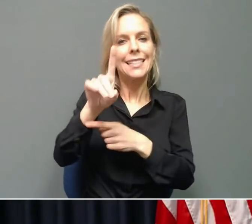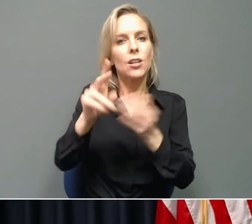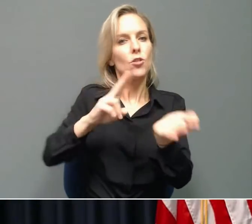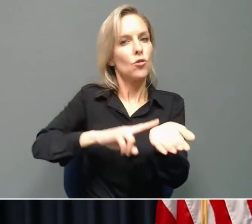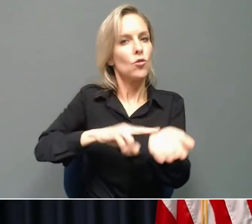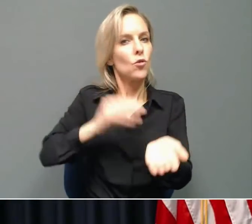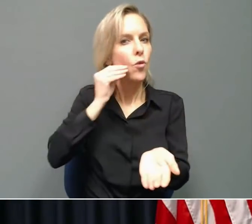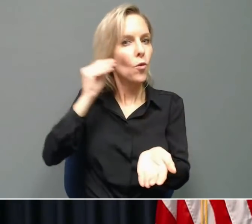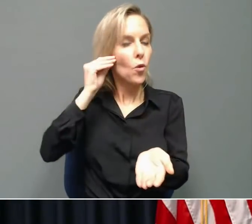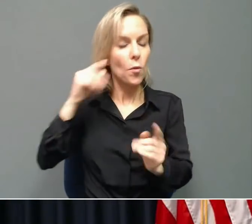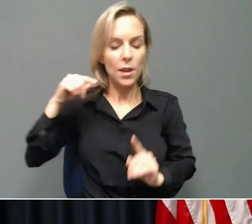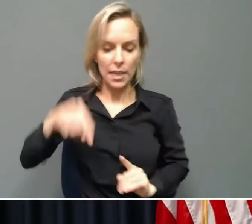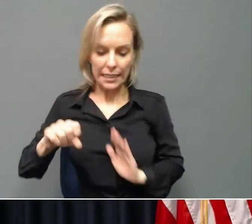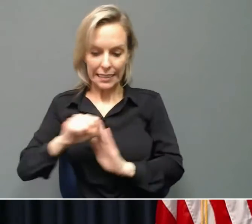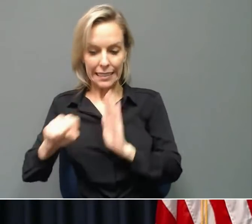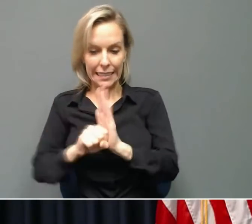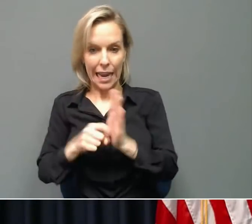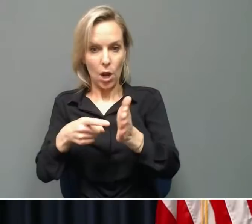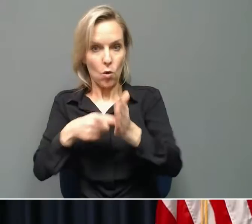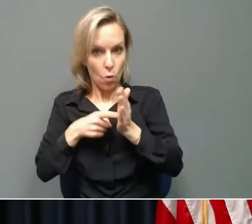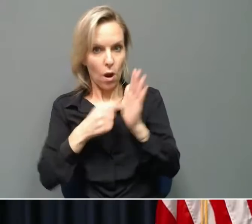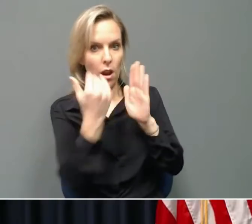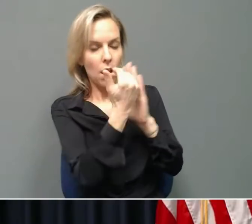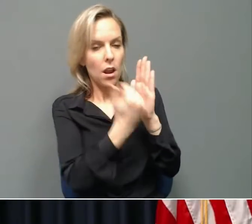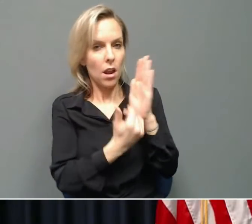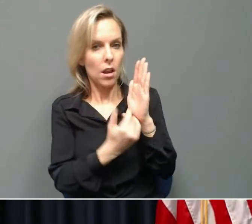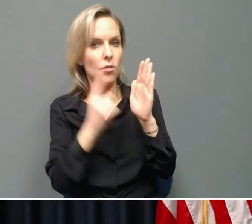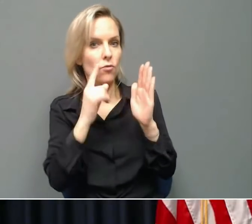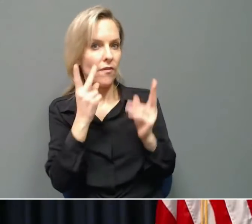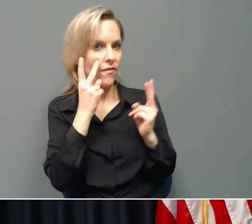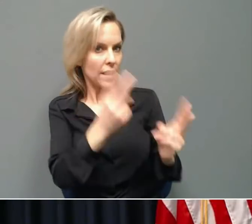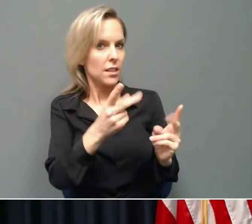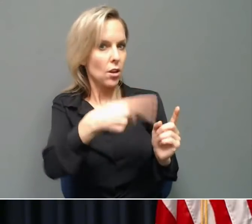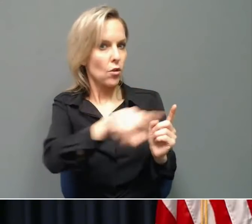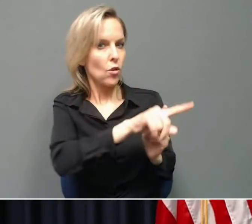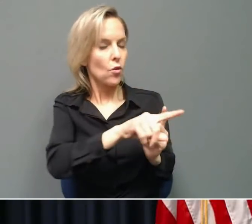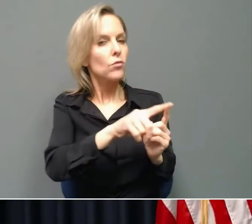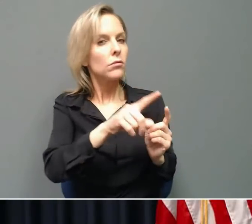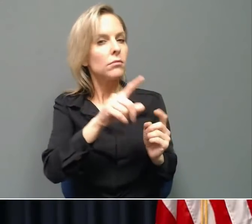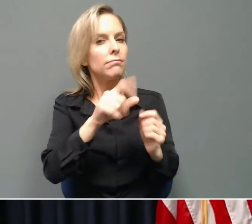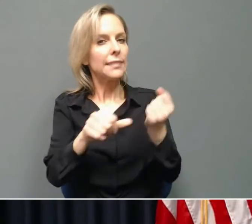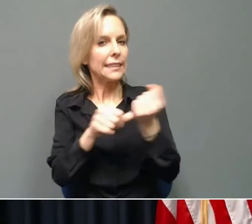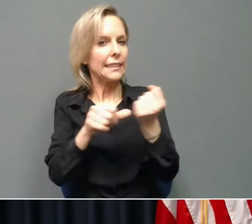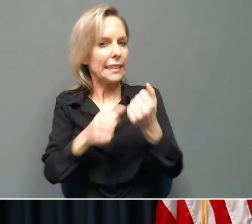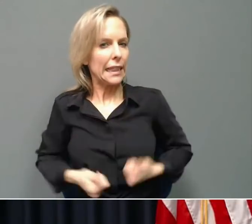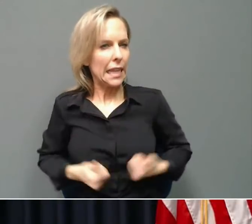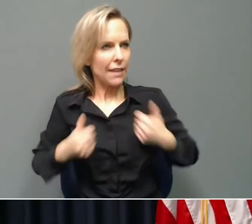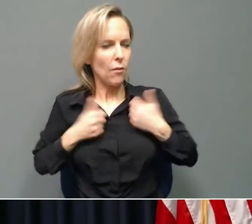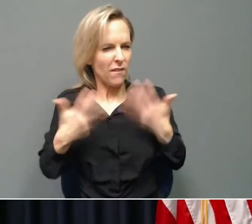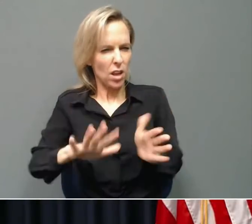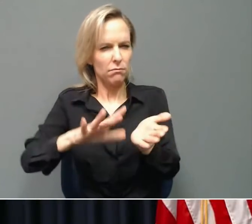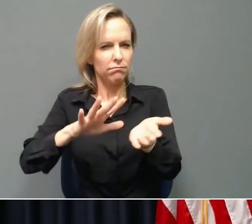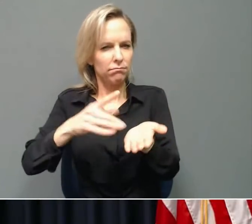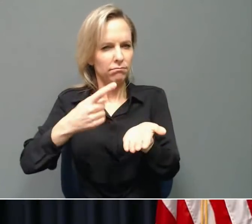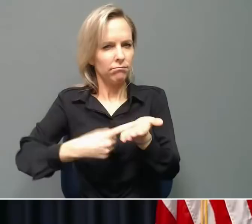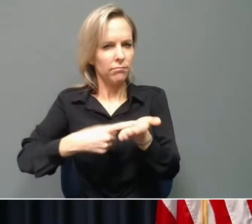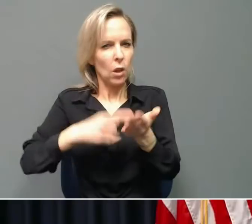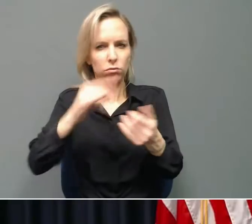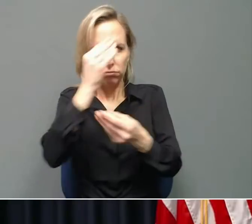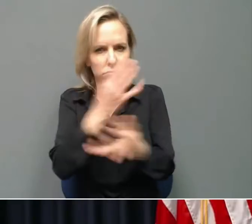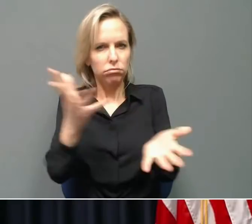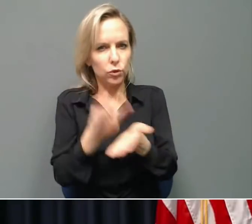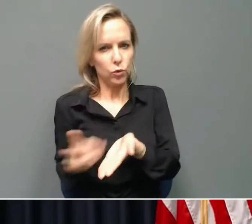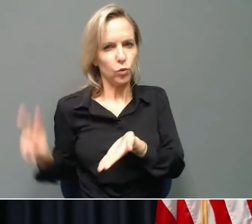for visiting folks in assisted living that we talked about 2 weeks ago, I think we're at now, are still in place for